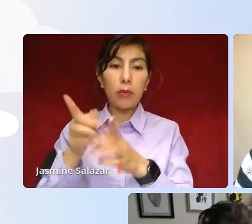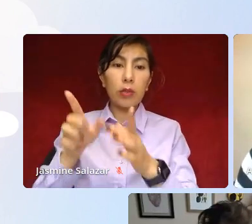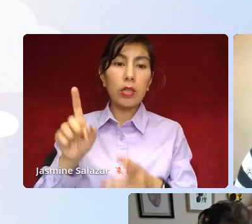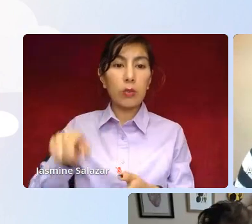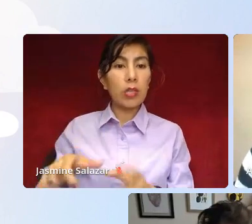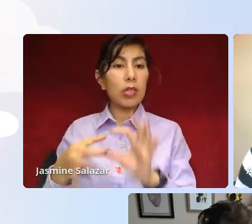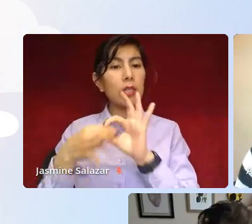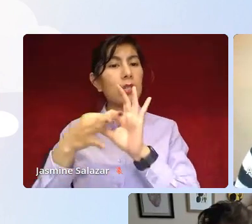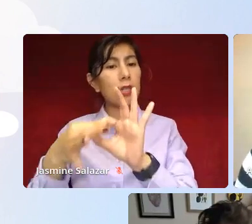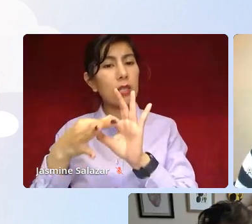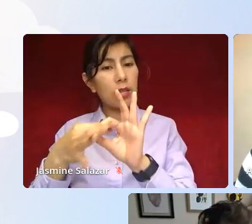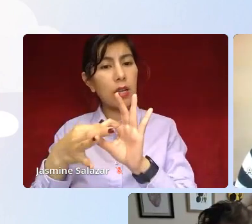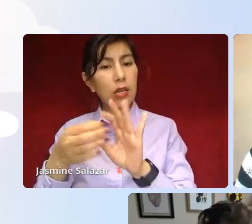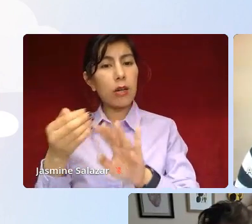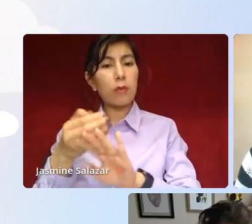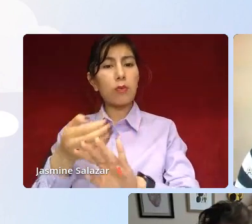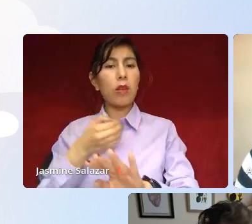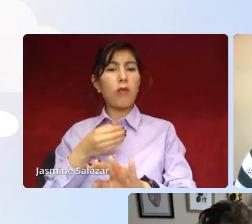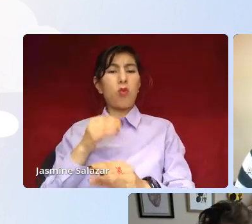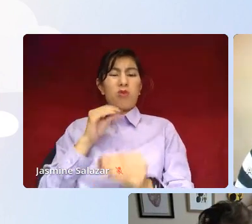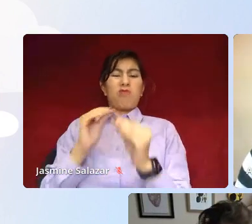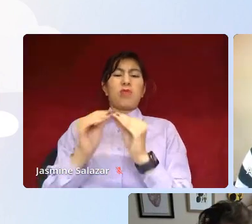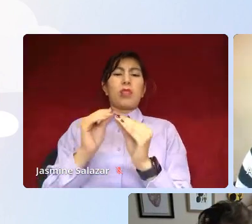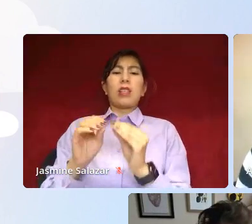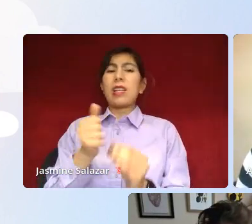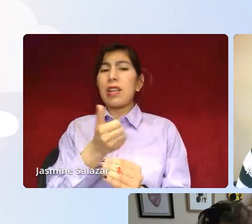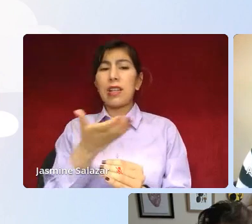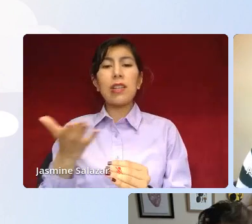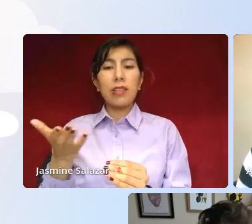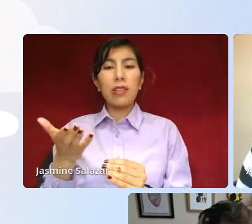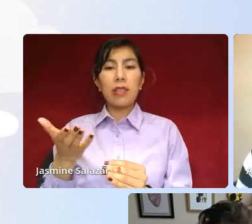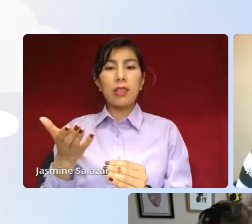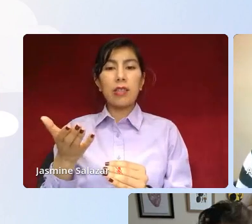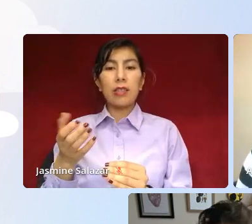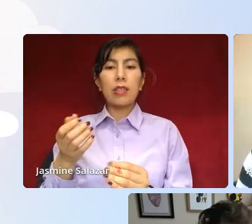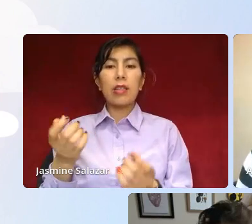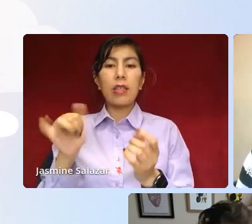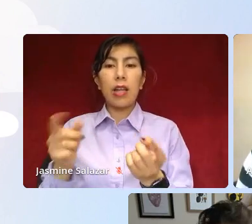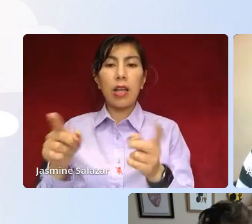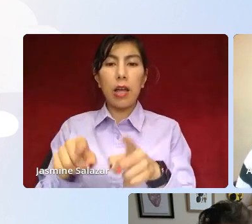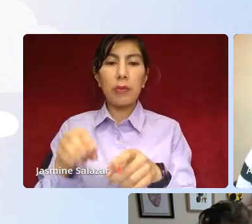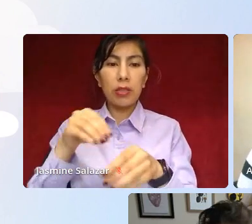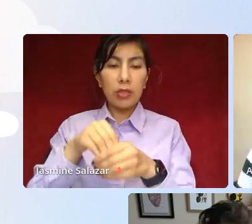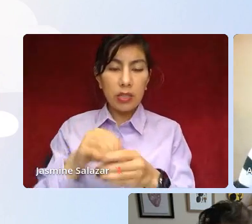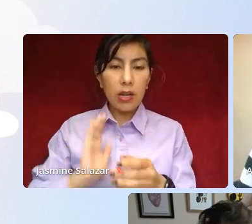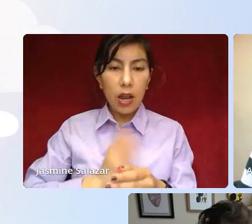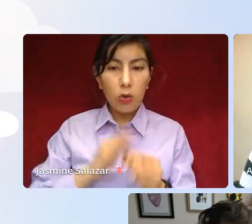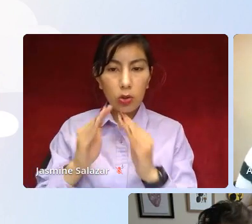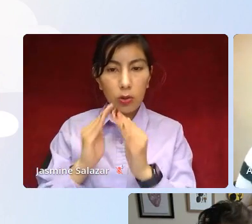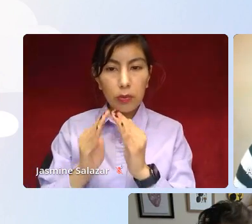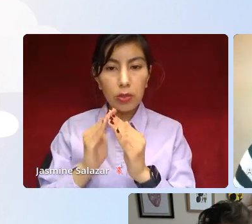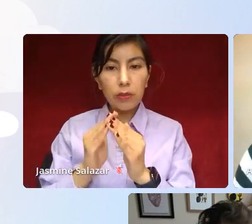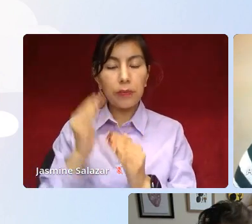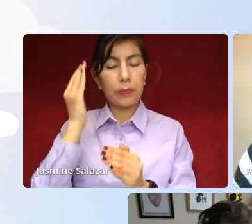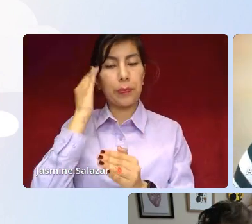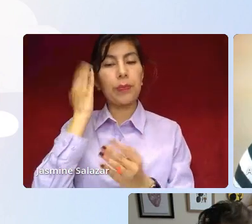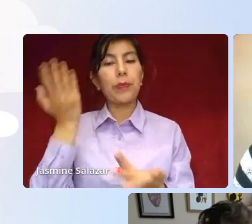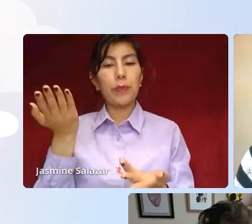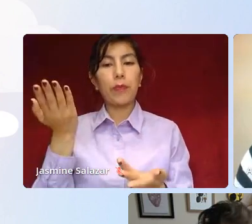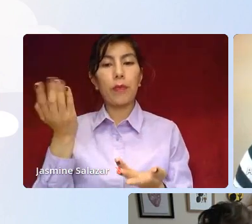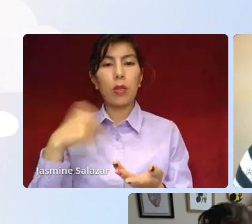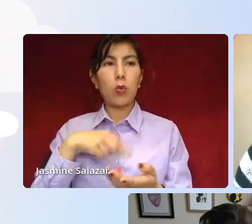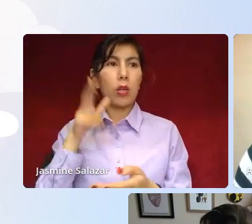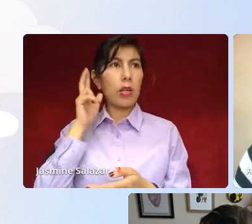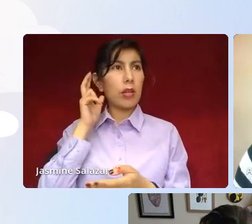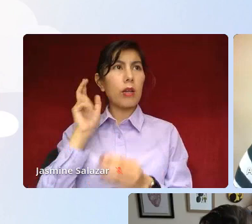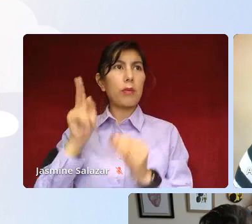connect before we correct anything that happens in our communities. We hear people say all